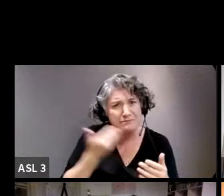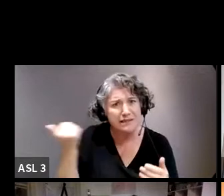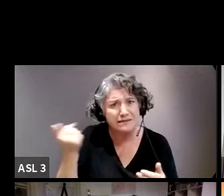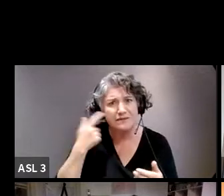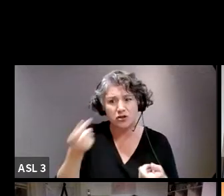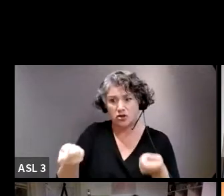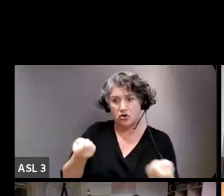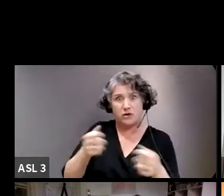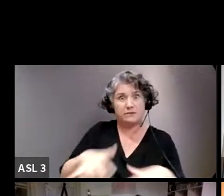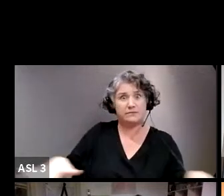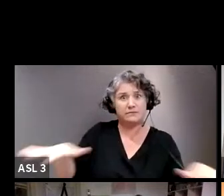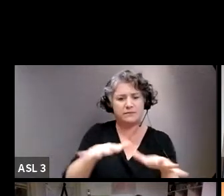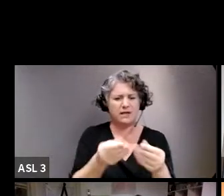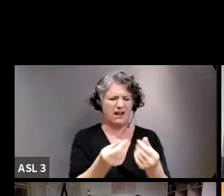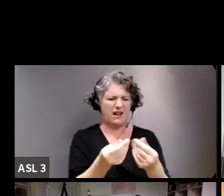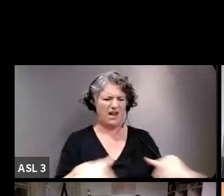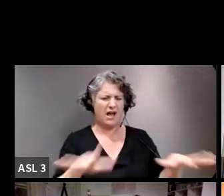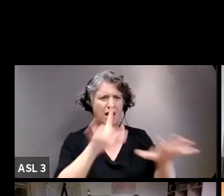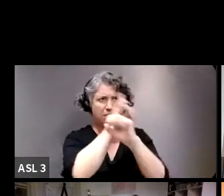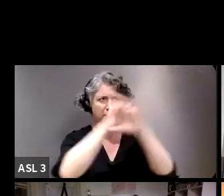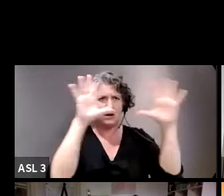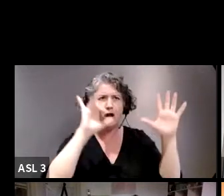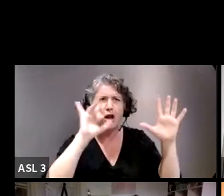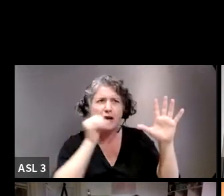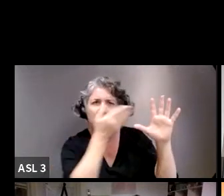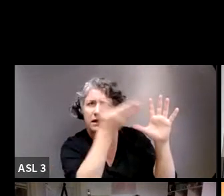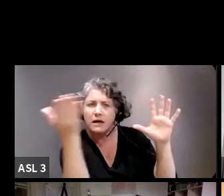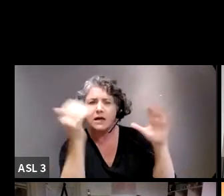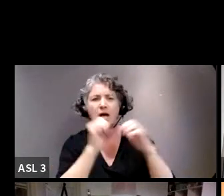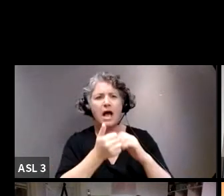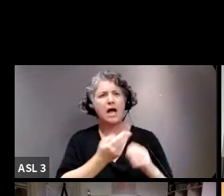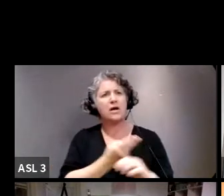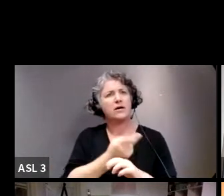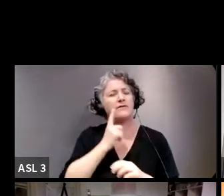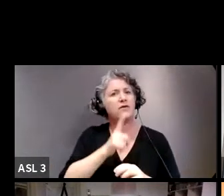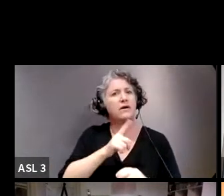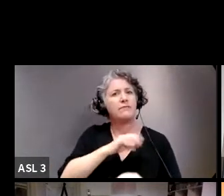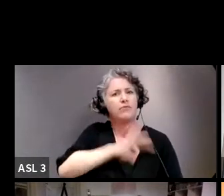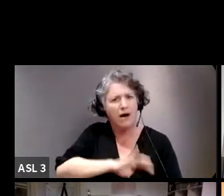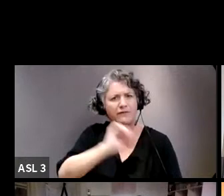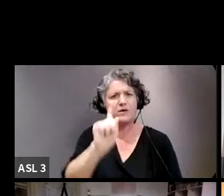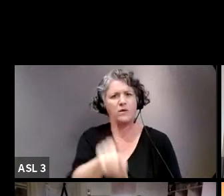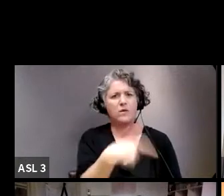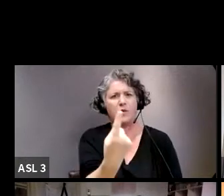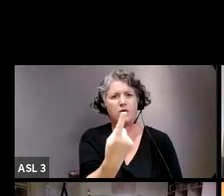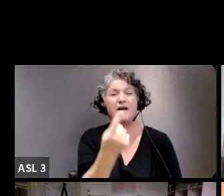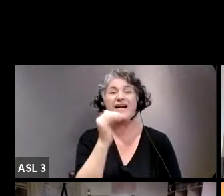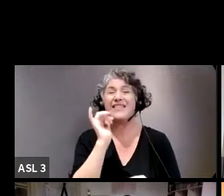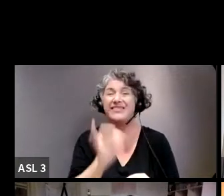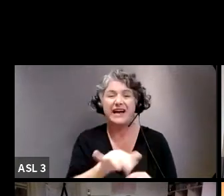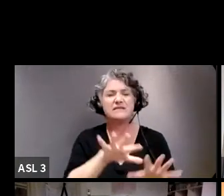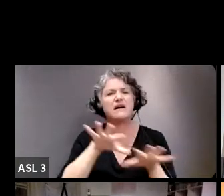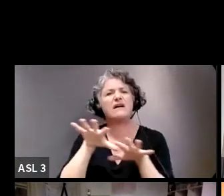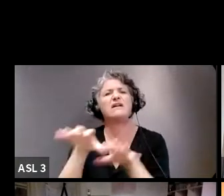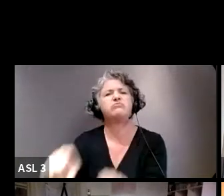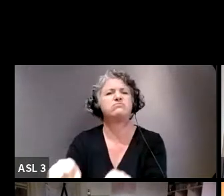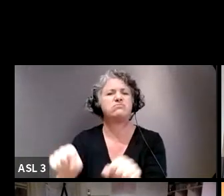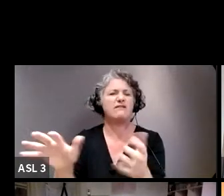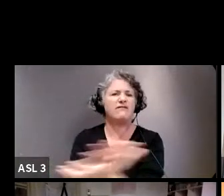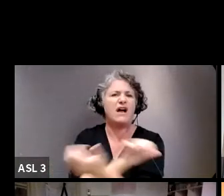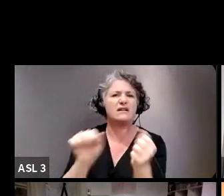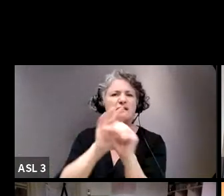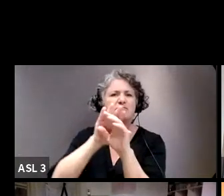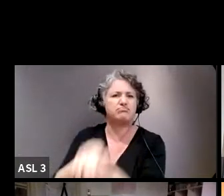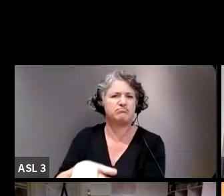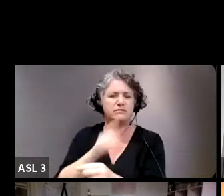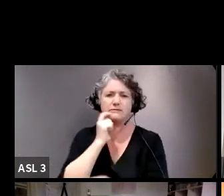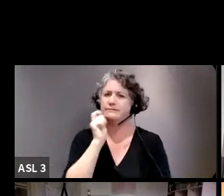land looks like and how it should be used in profit-seeking ways is a continuation of colonial violence a